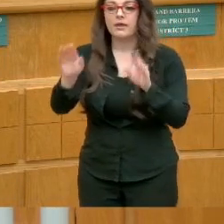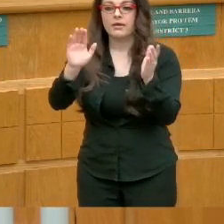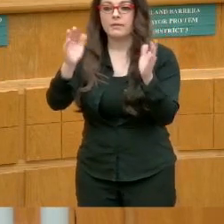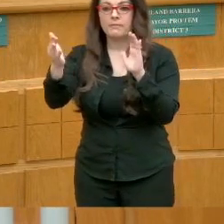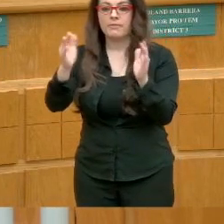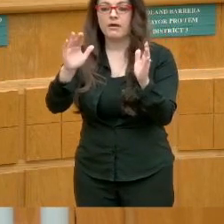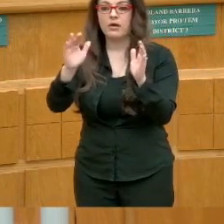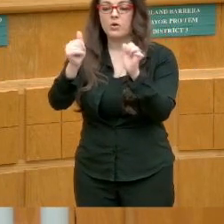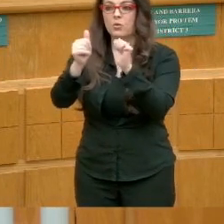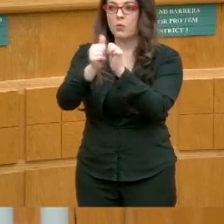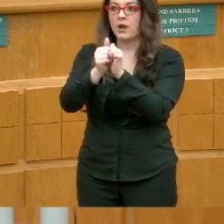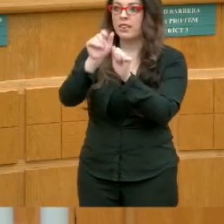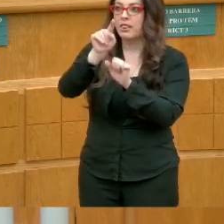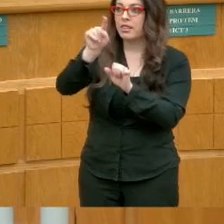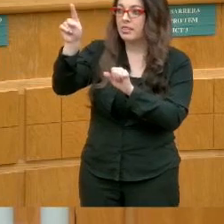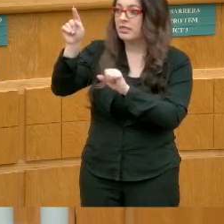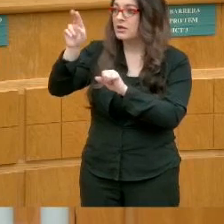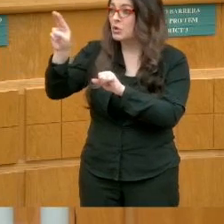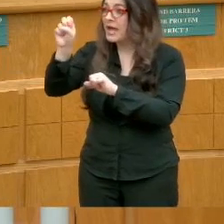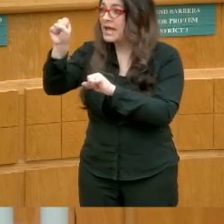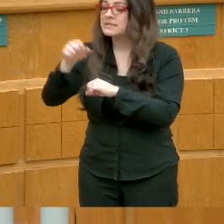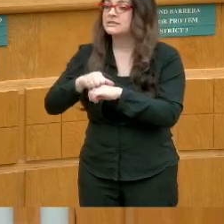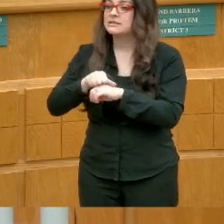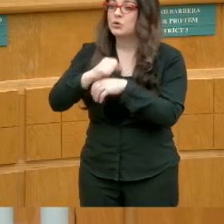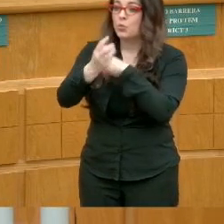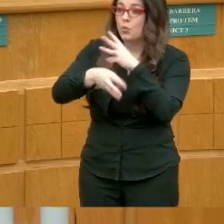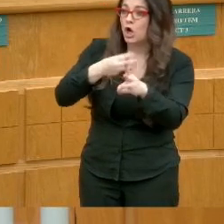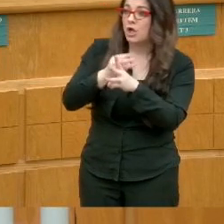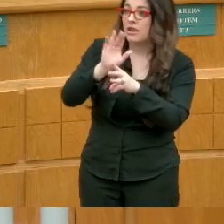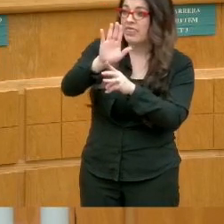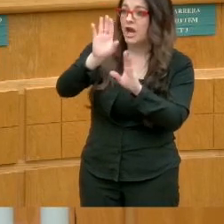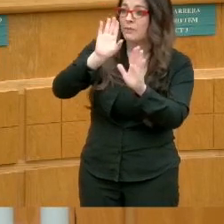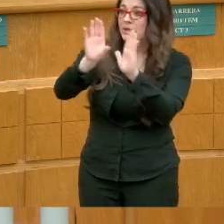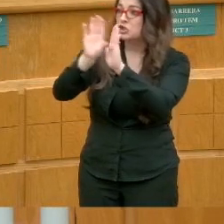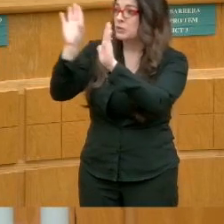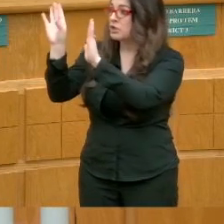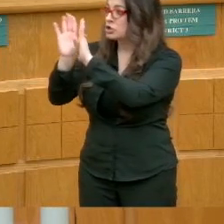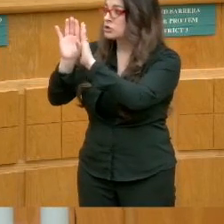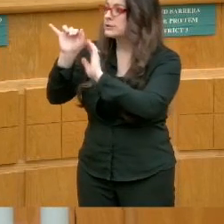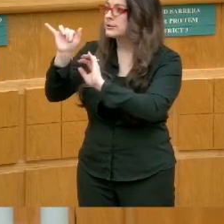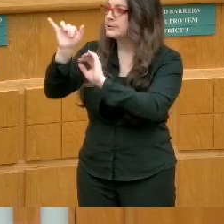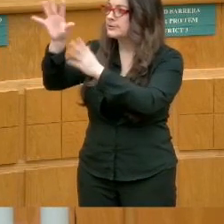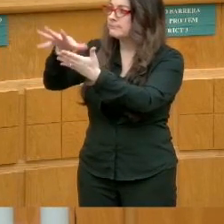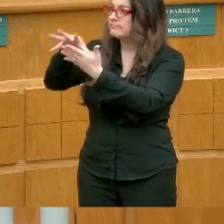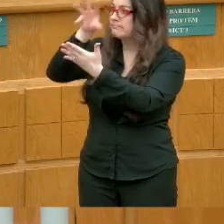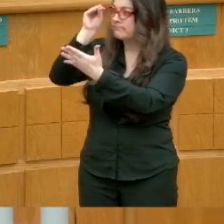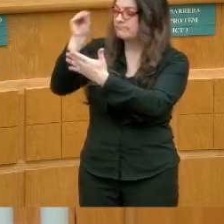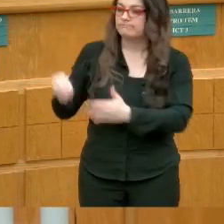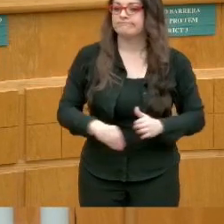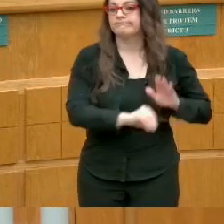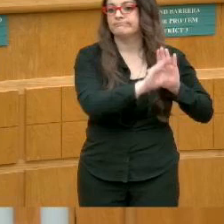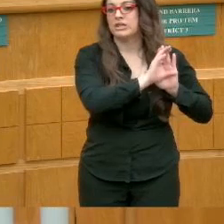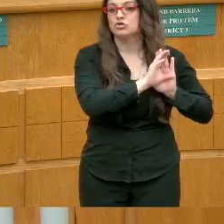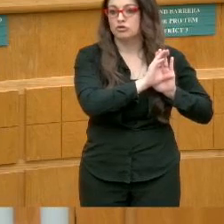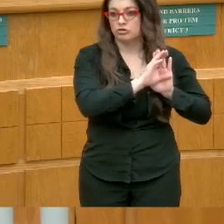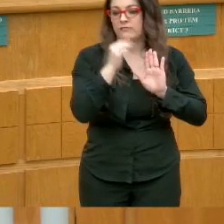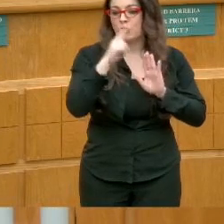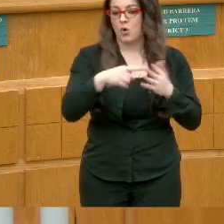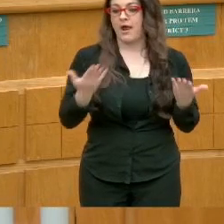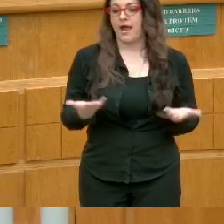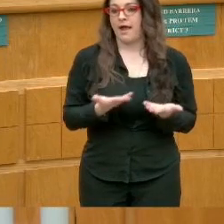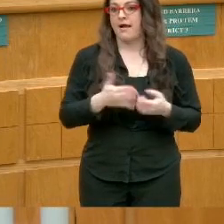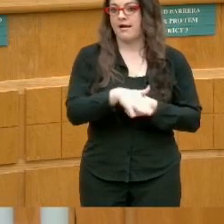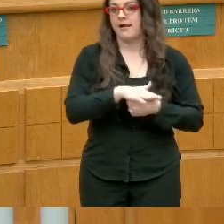use local information to help populate the modeling for us here. So those are informative briefings Friday at 5